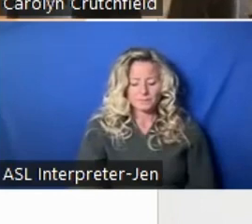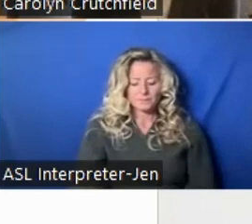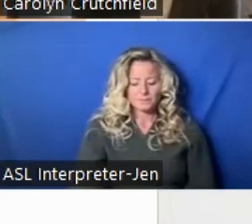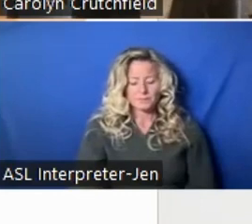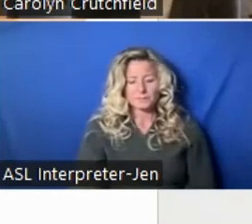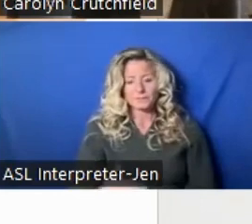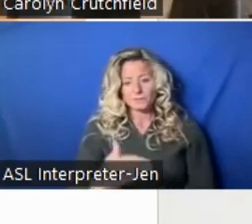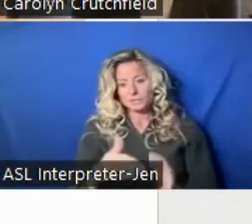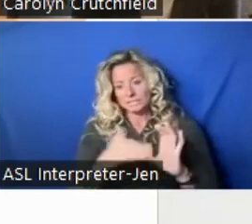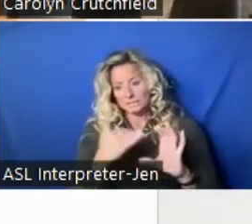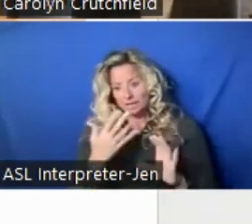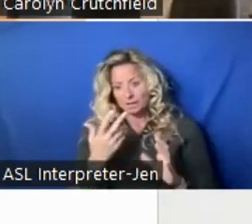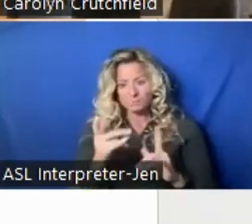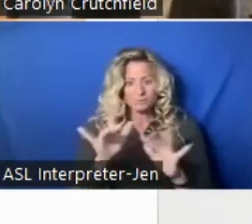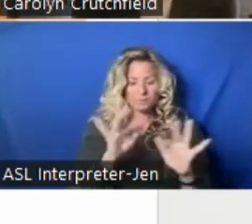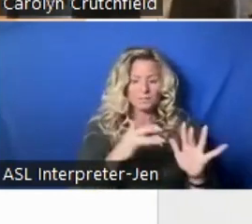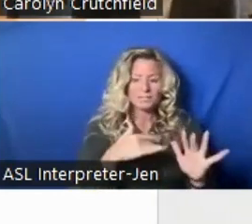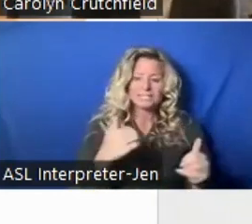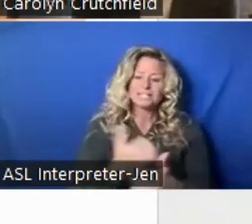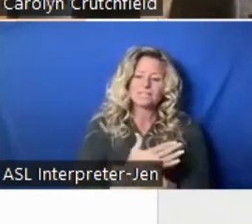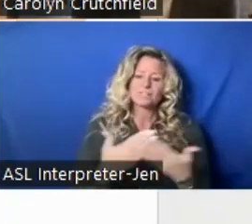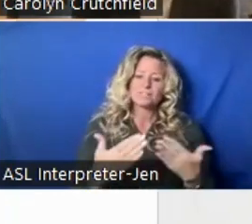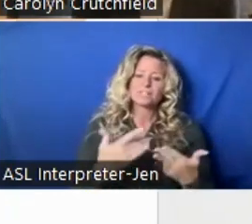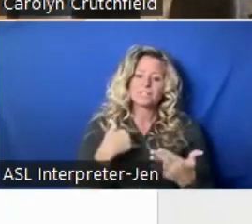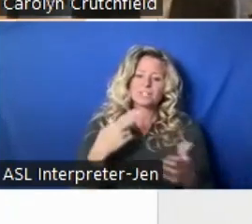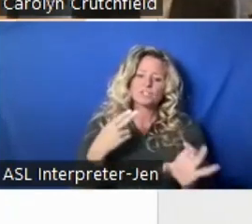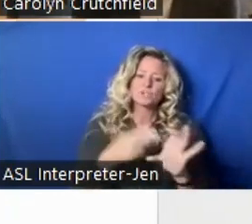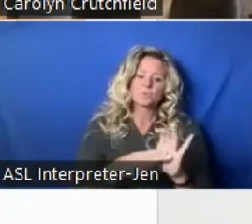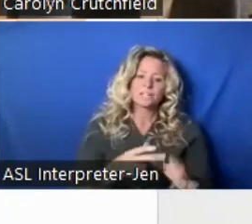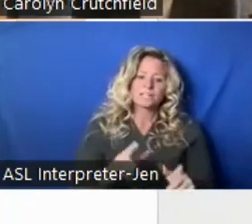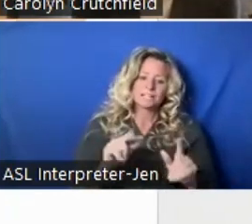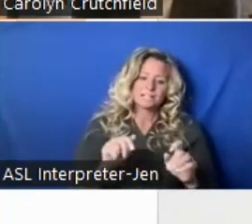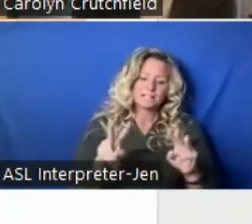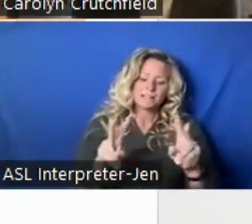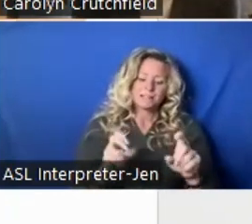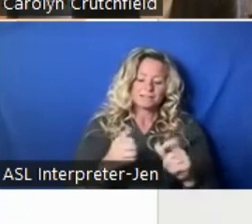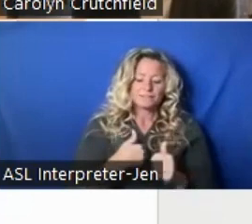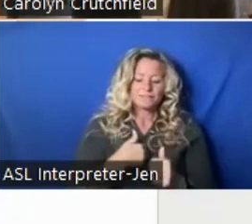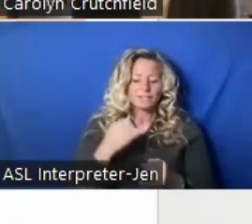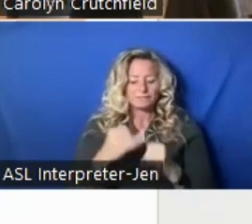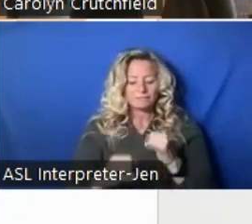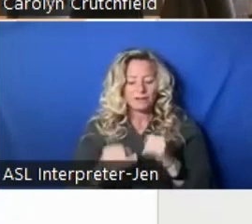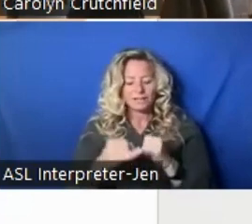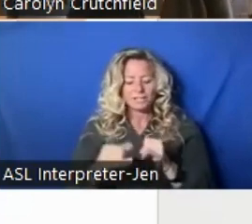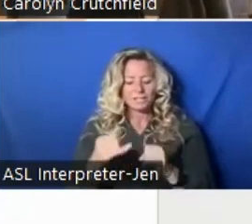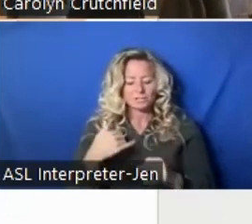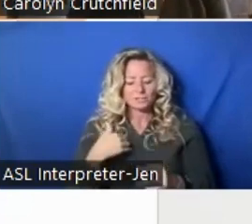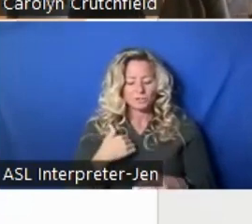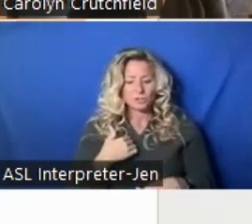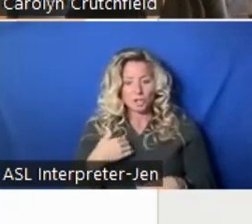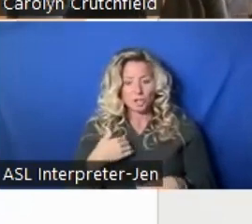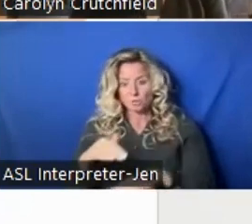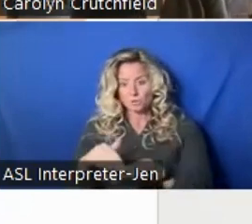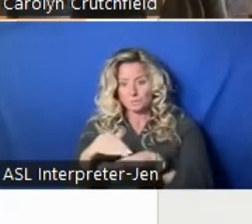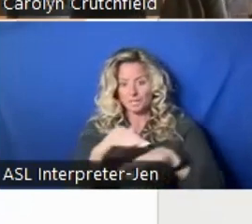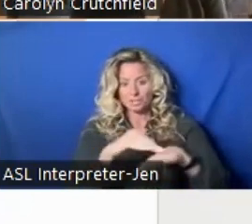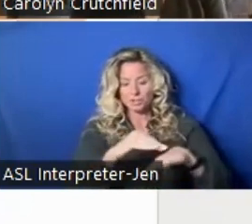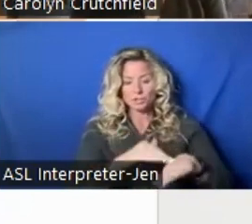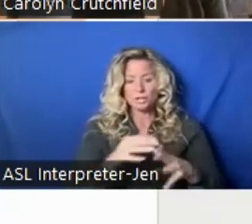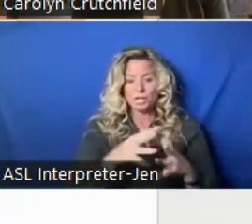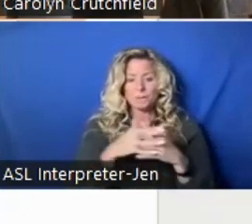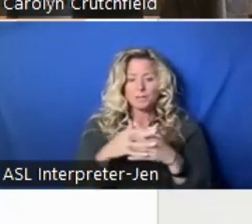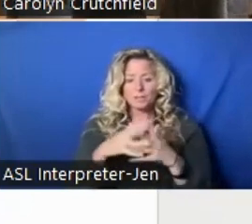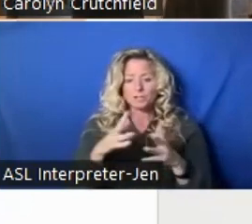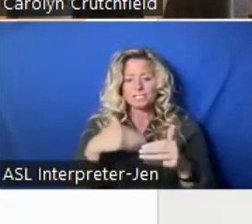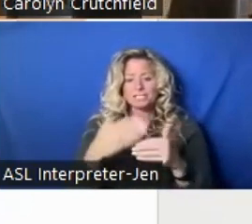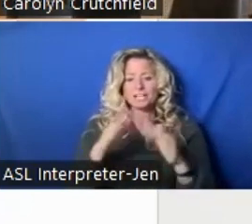email tomorrow. It's everybody who's joining us live. And finally, one more reminder that we will be launching our America's Next Great